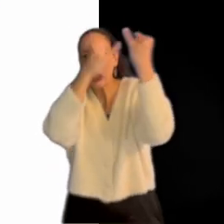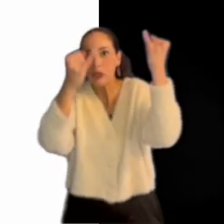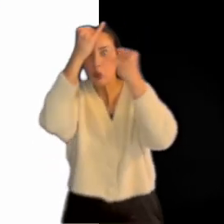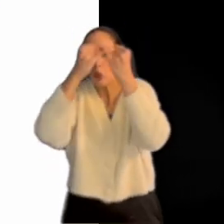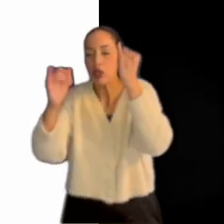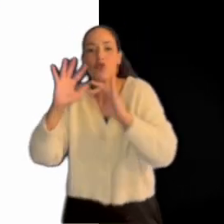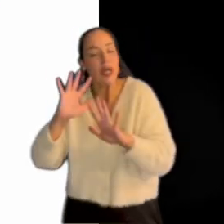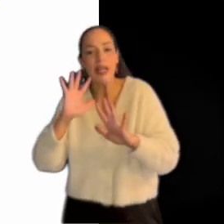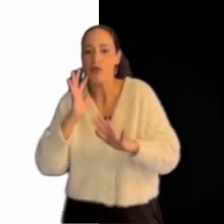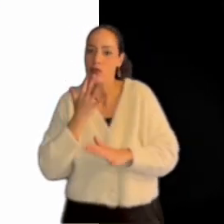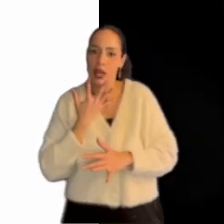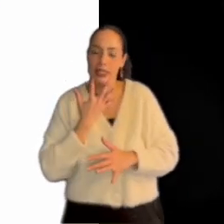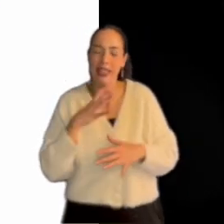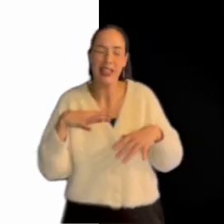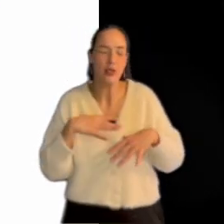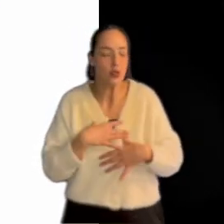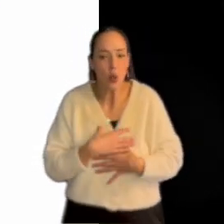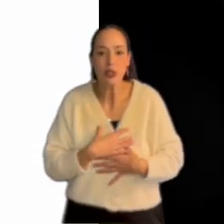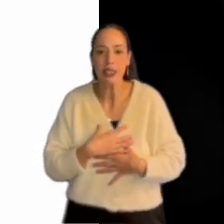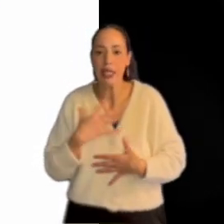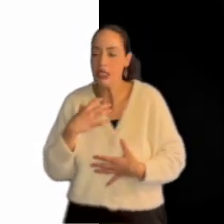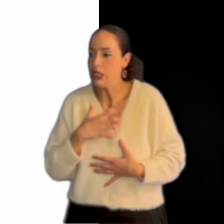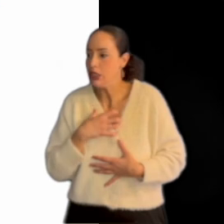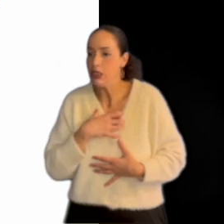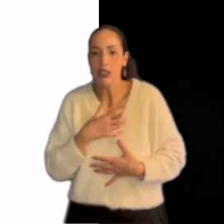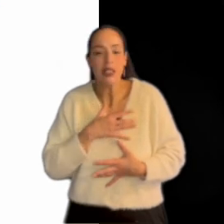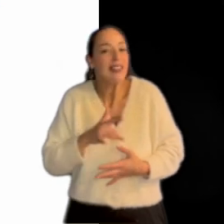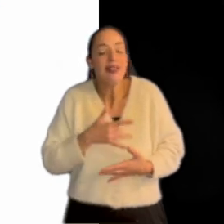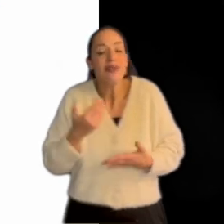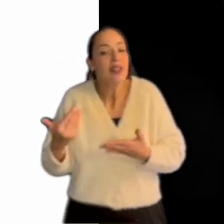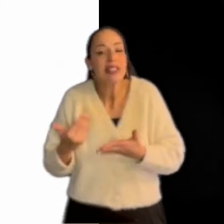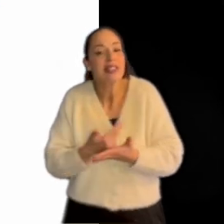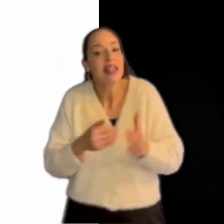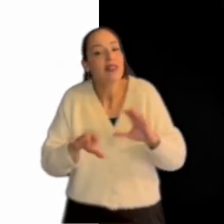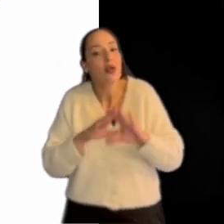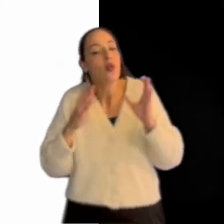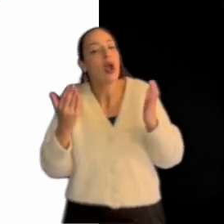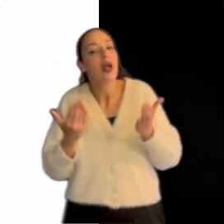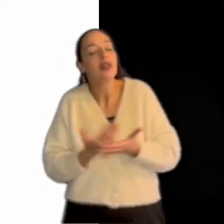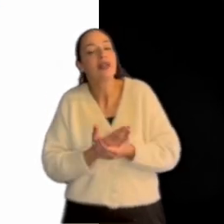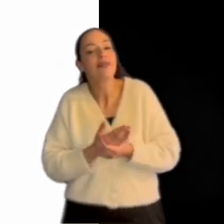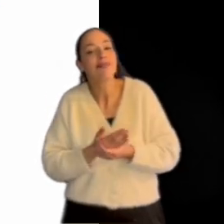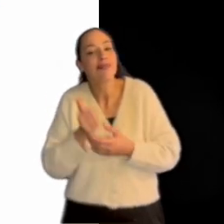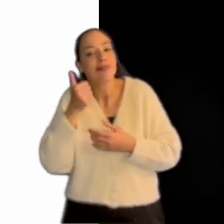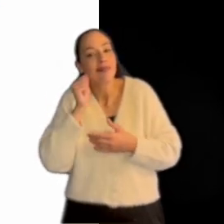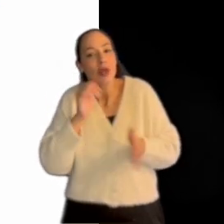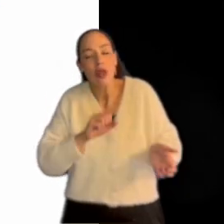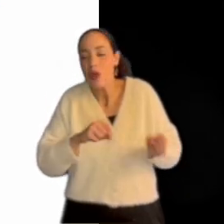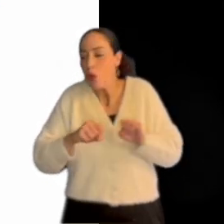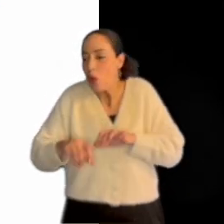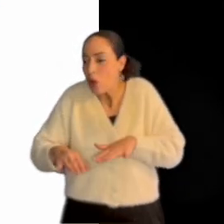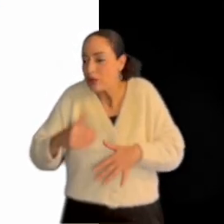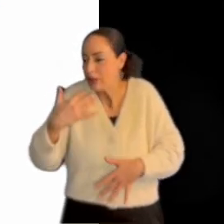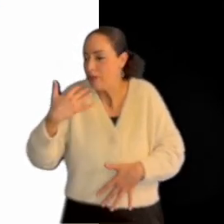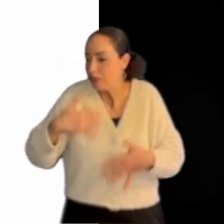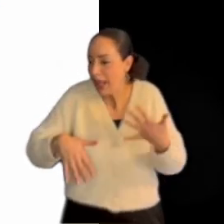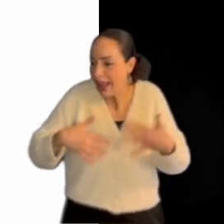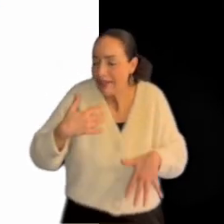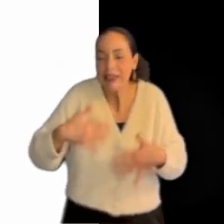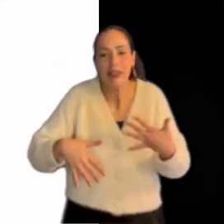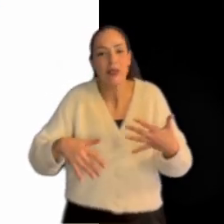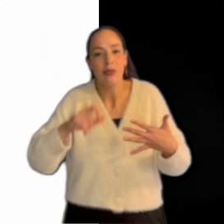world. I knew that loss, pain, suffering and anguish were both possible and likely, and I did not know how I would ever be able to survive